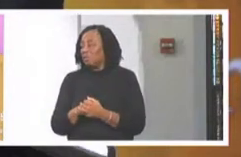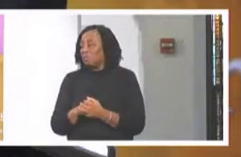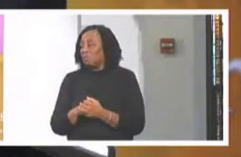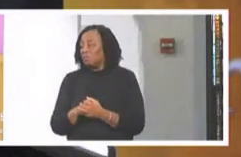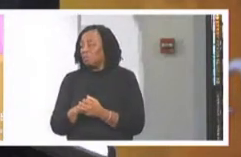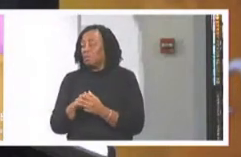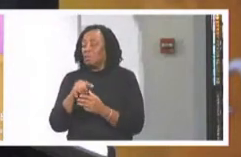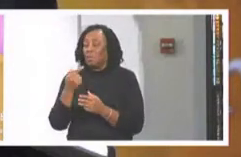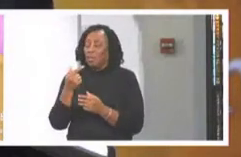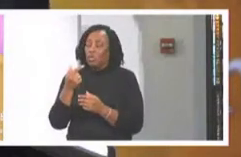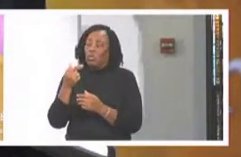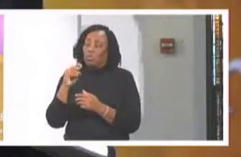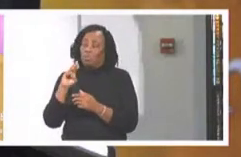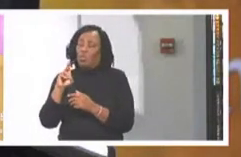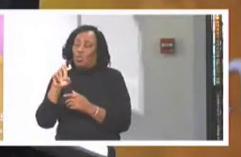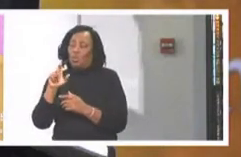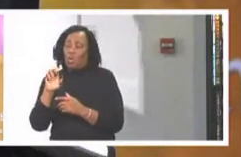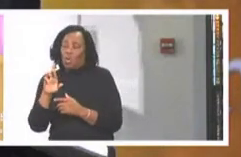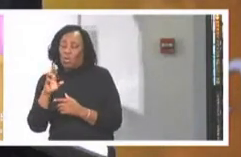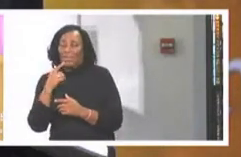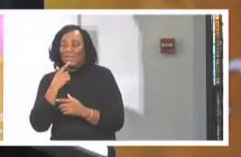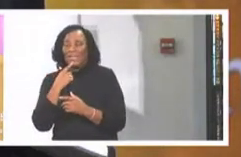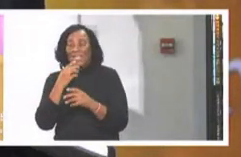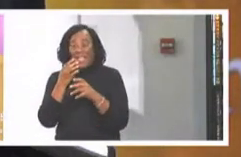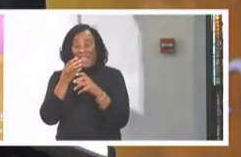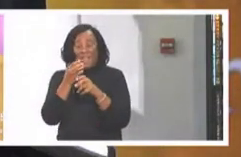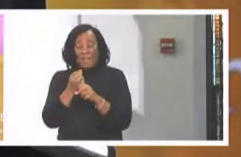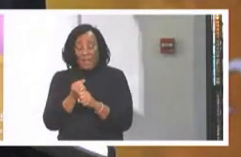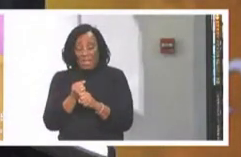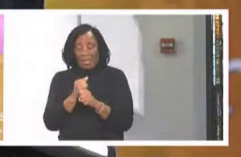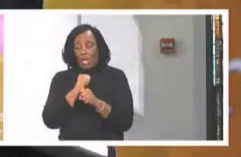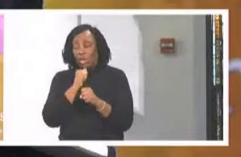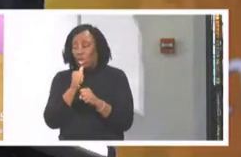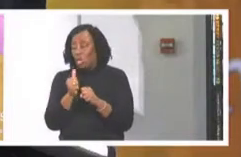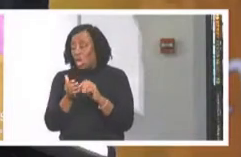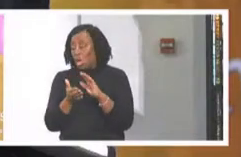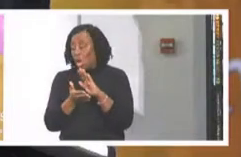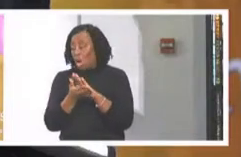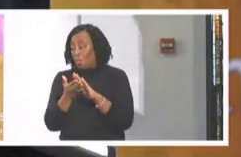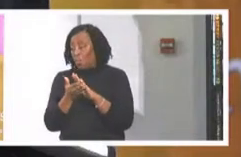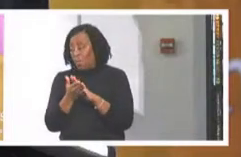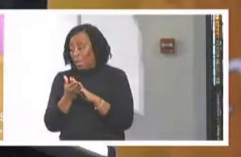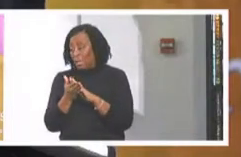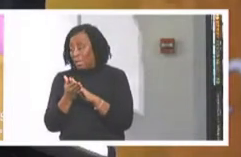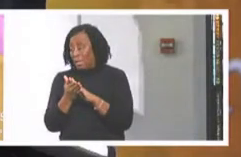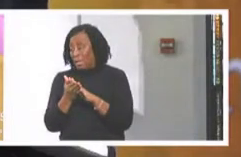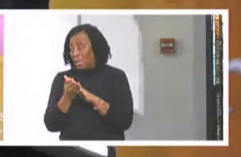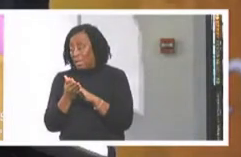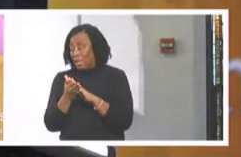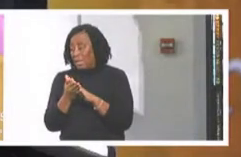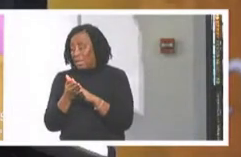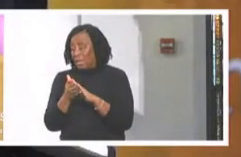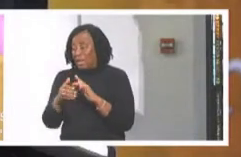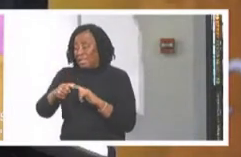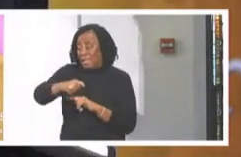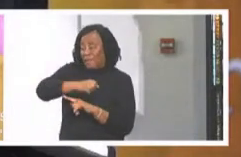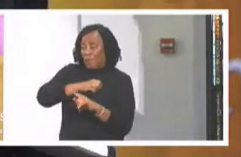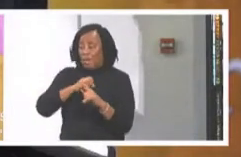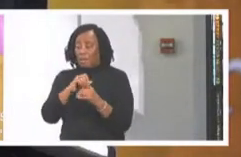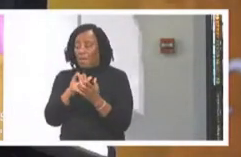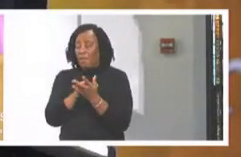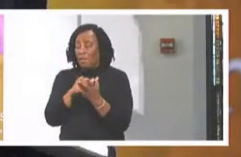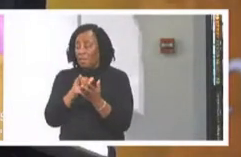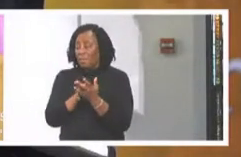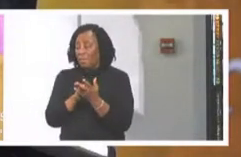George Mueller says, faith does not operate in the realm of the possible. There is no glory for God in the